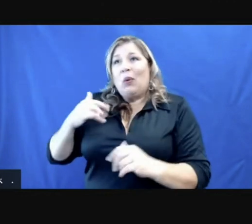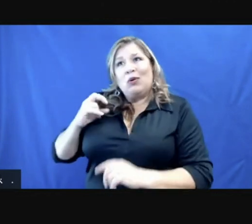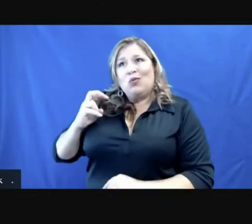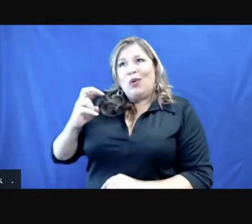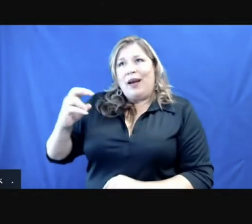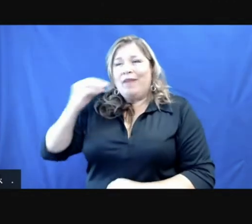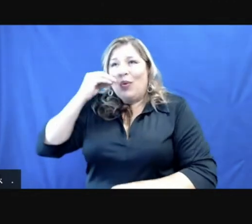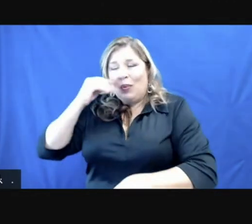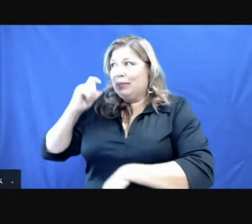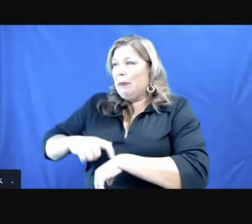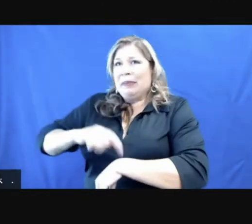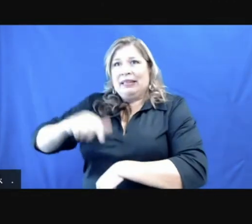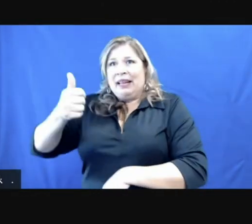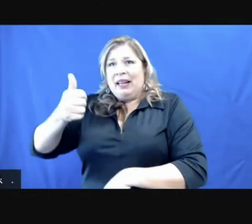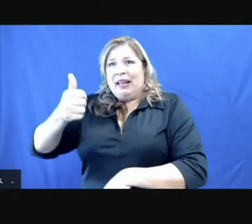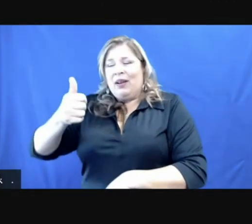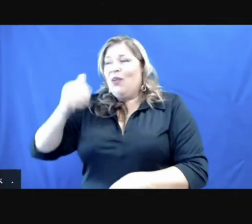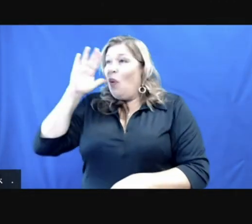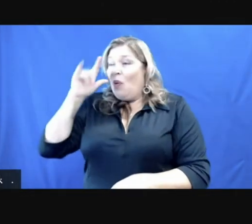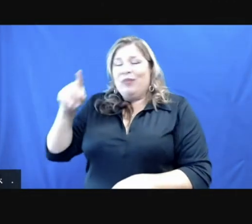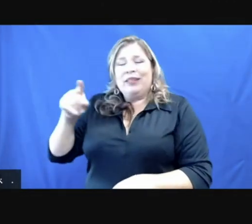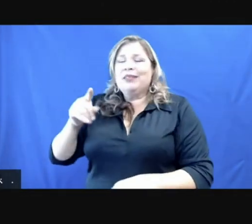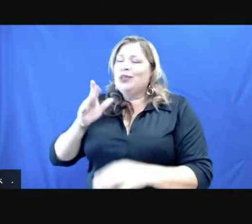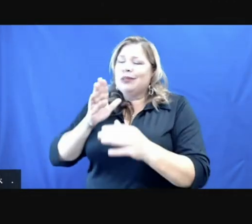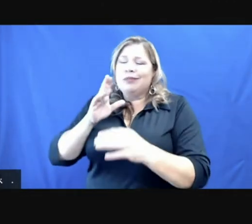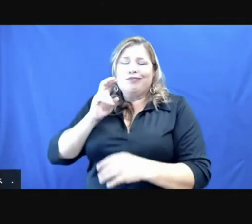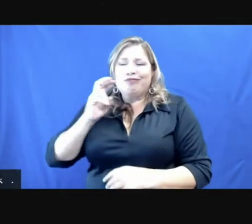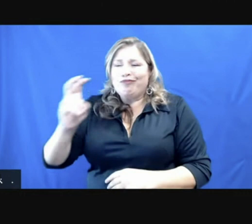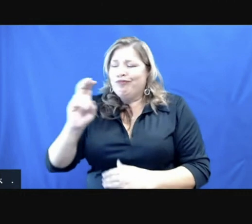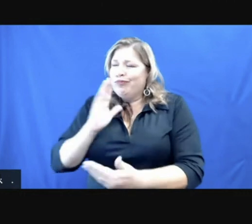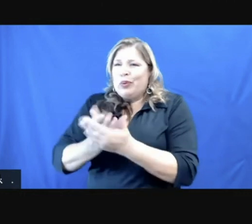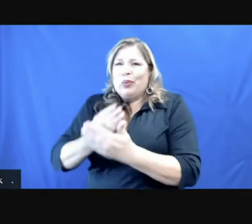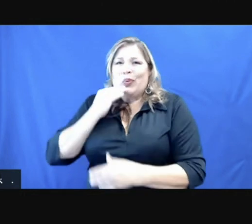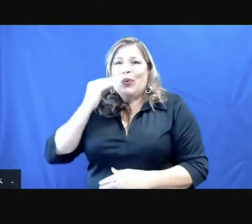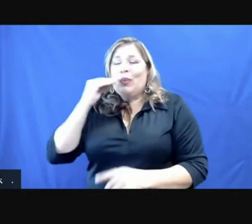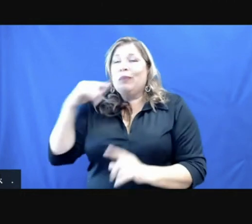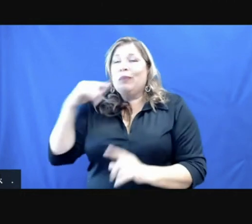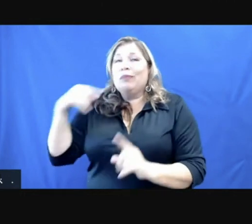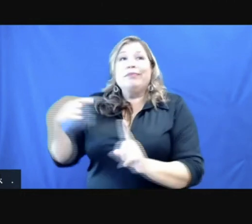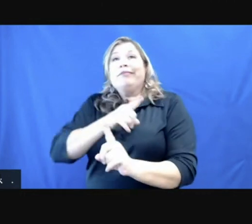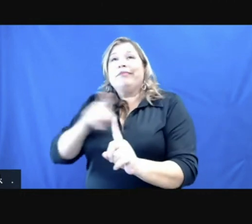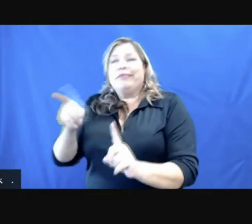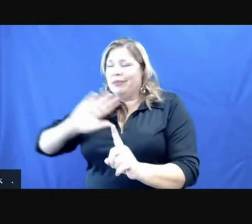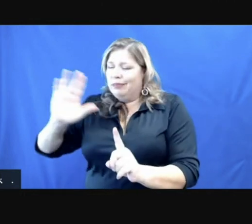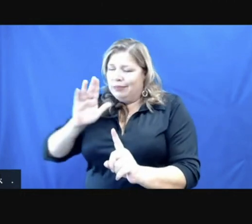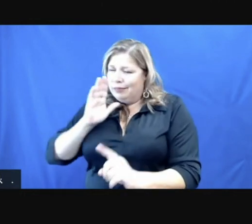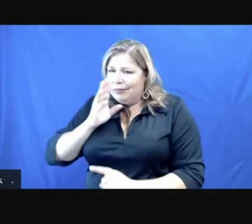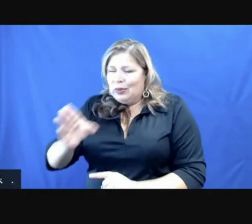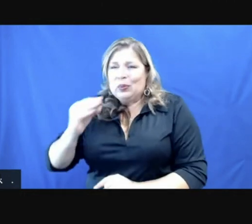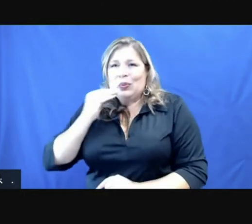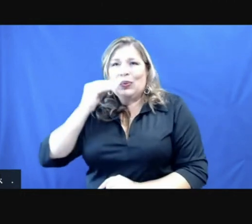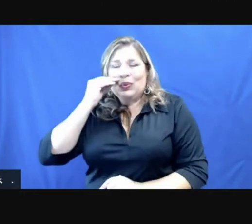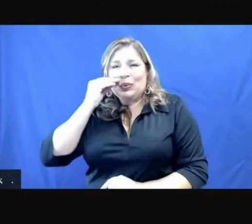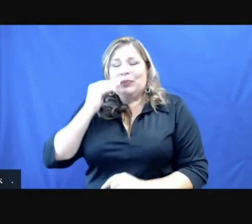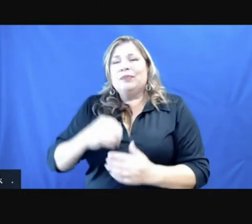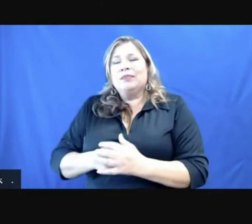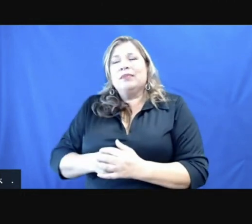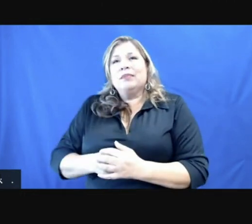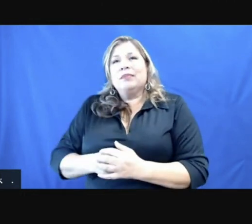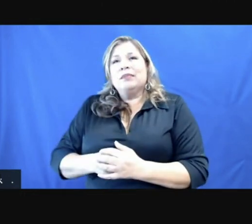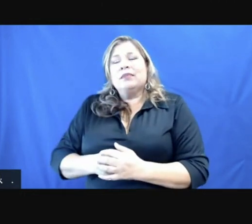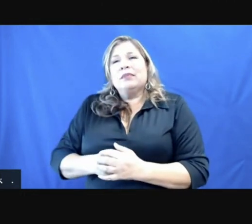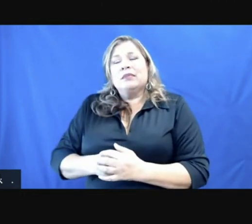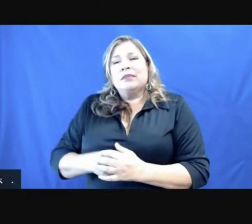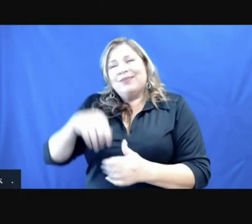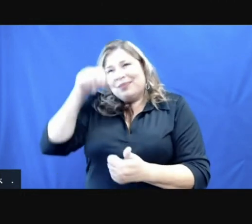they're doing it in a safe way. They go straight to their home, and that, within the reasons of this order, like